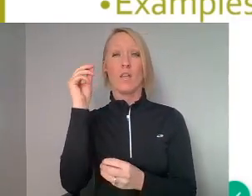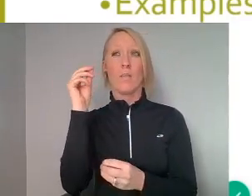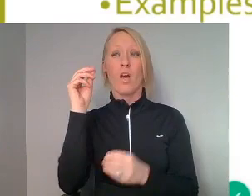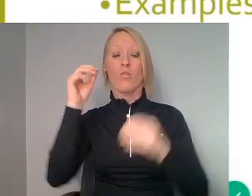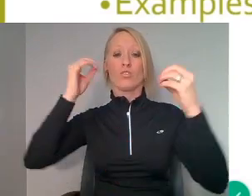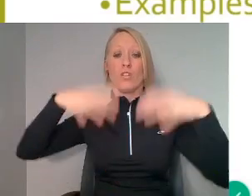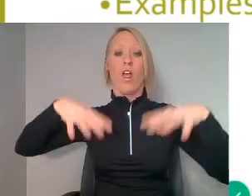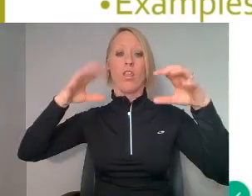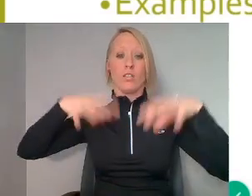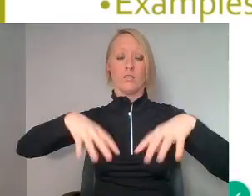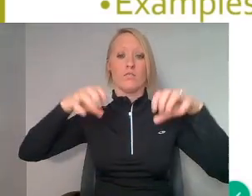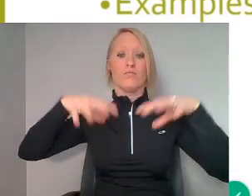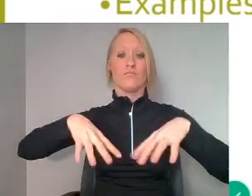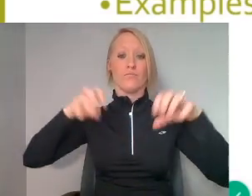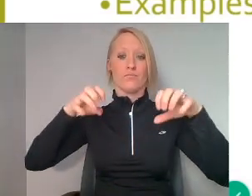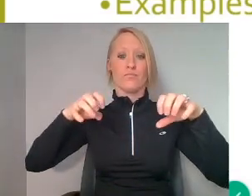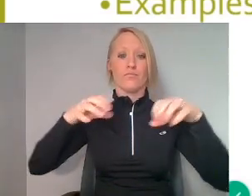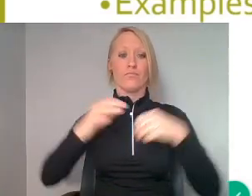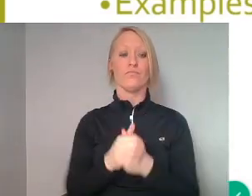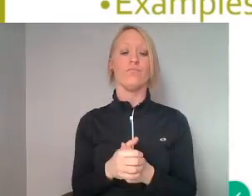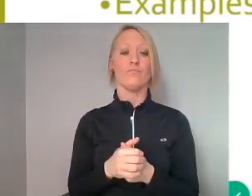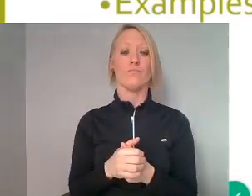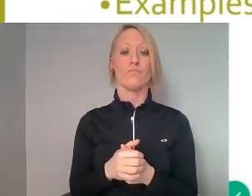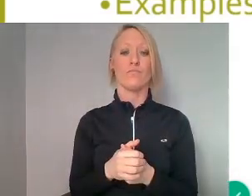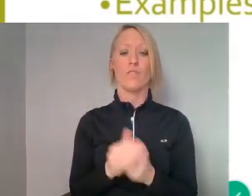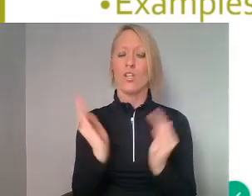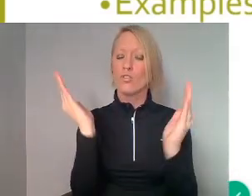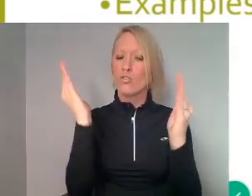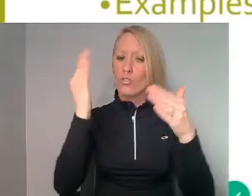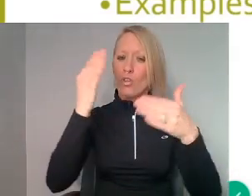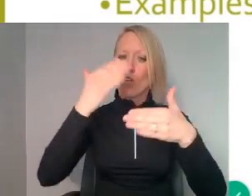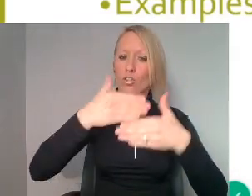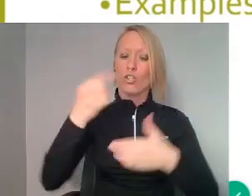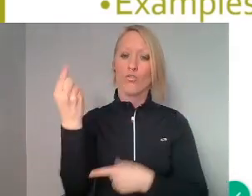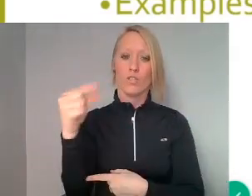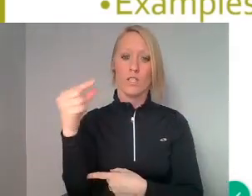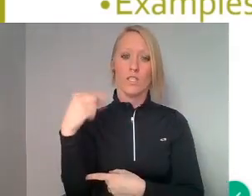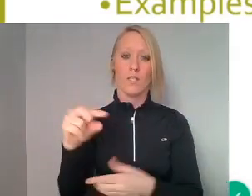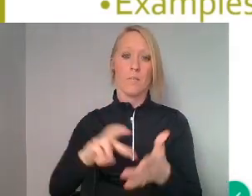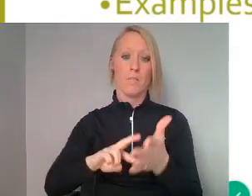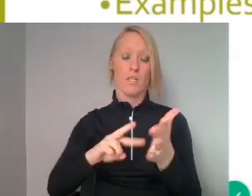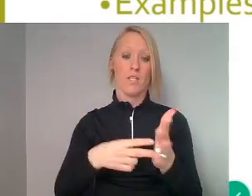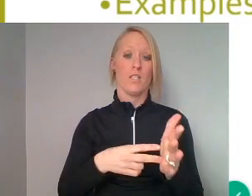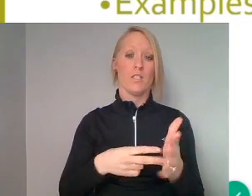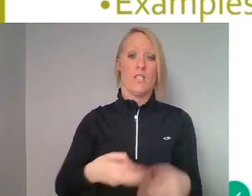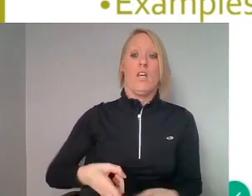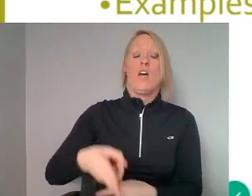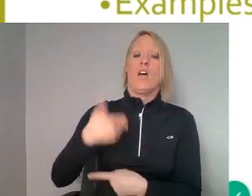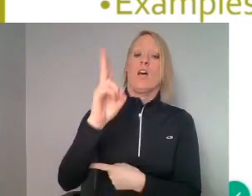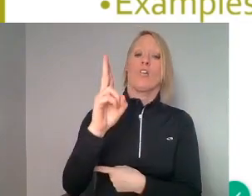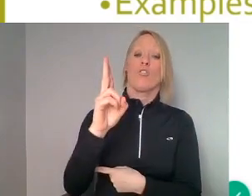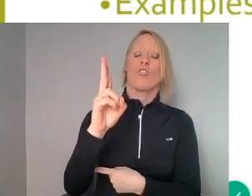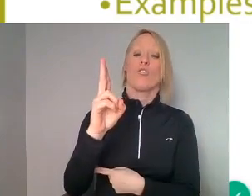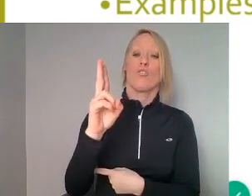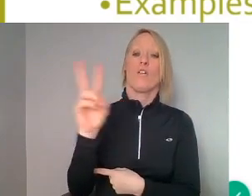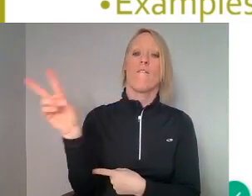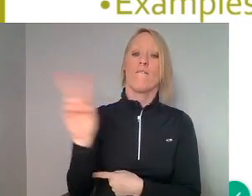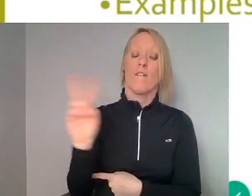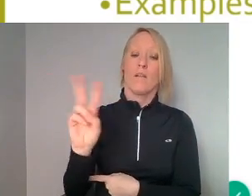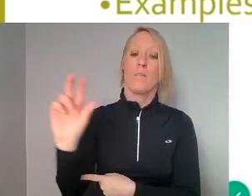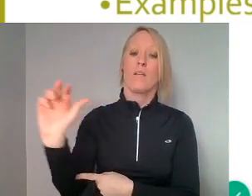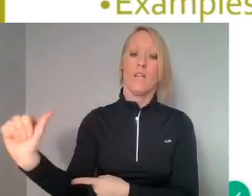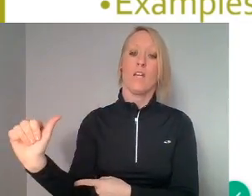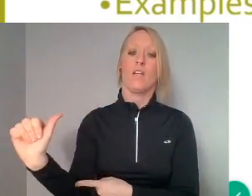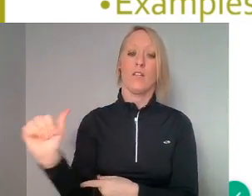in carbohydrates. The darker green a leafy veggie is, the higher source of vitamin A and other minerals that it contains.